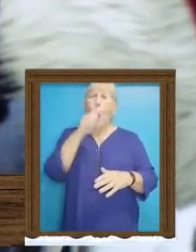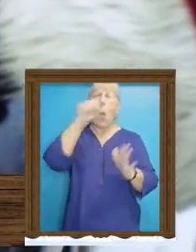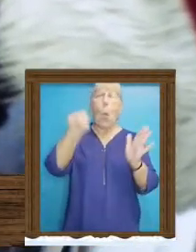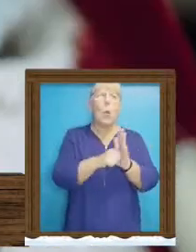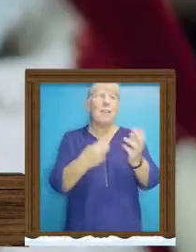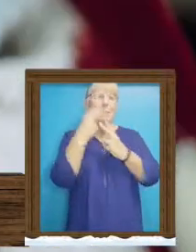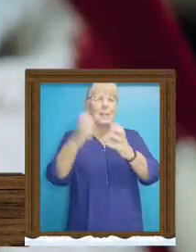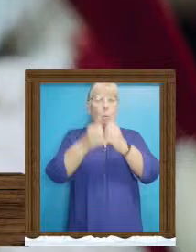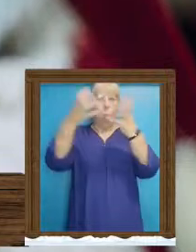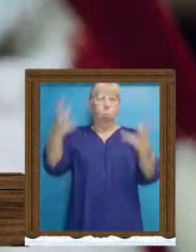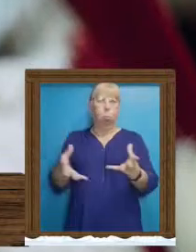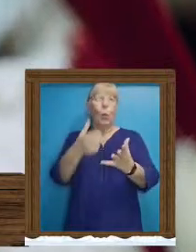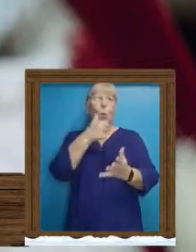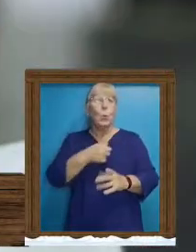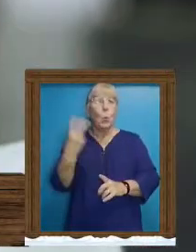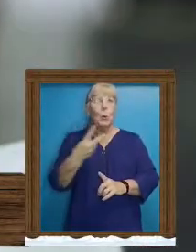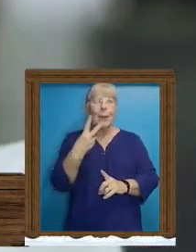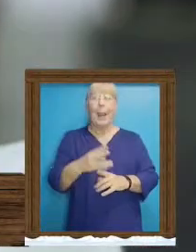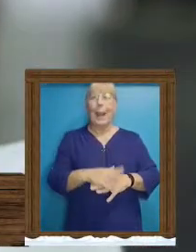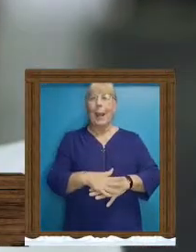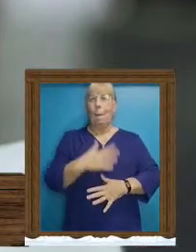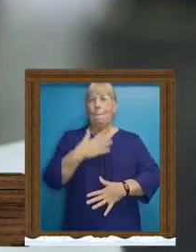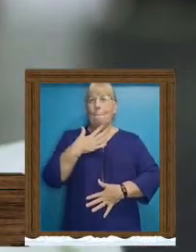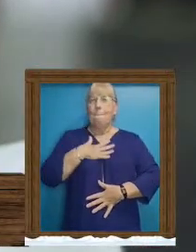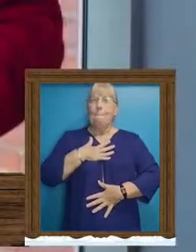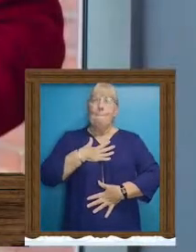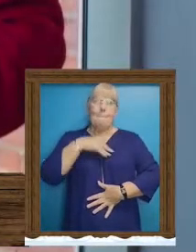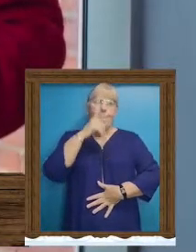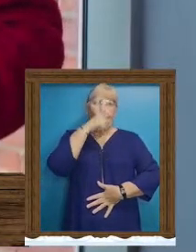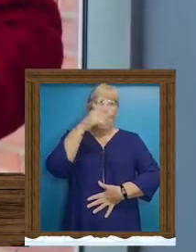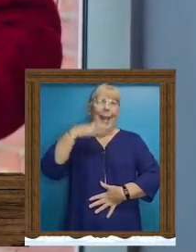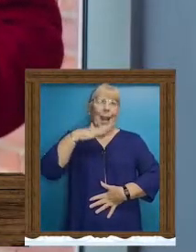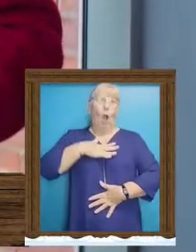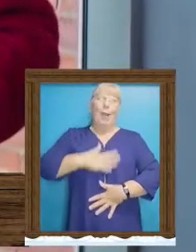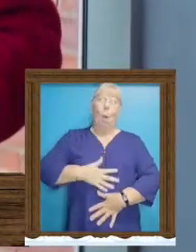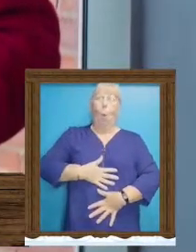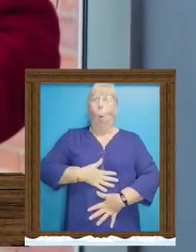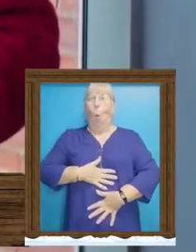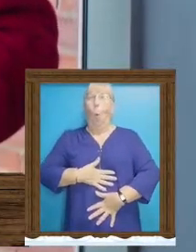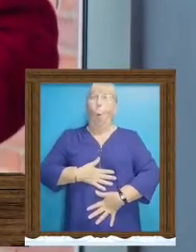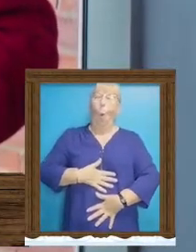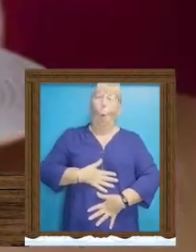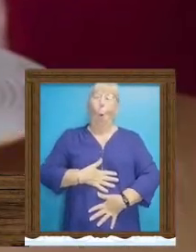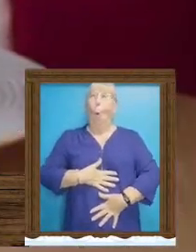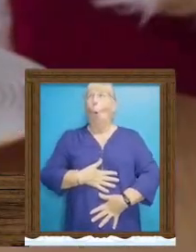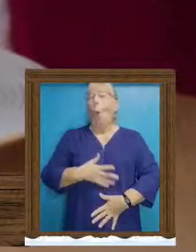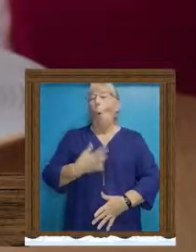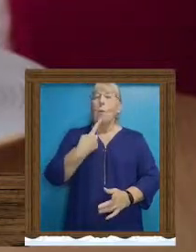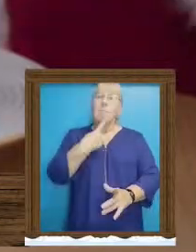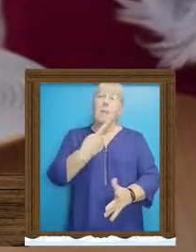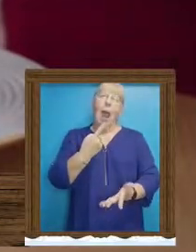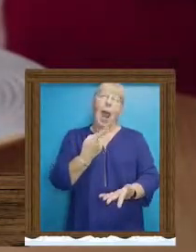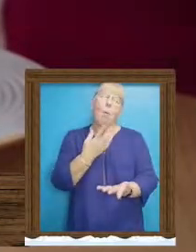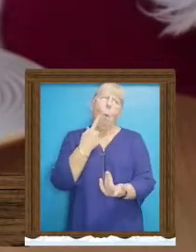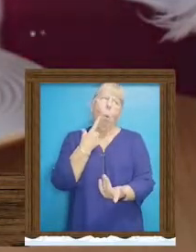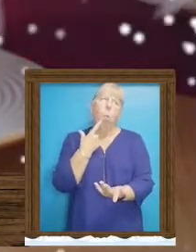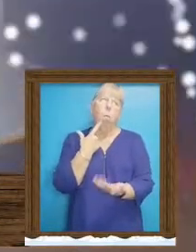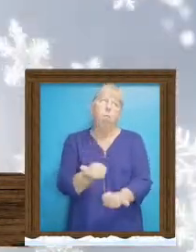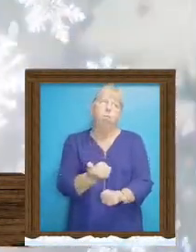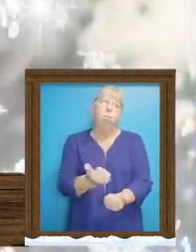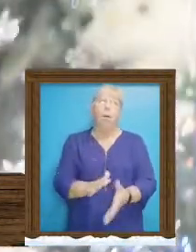Christmas dinner leftovers. Turkey curry. I must say, it was truly